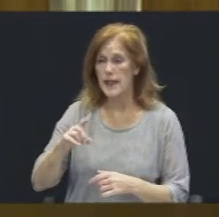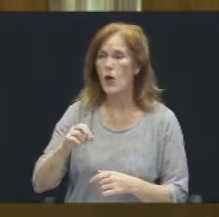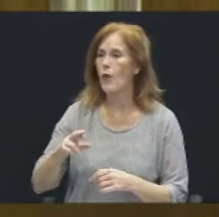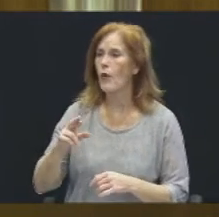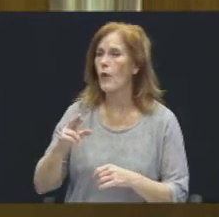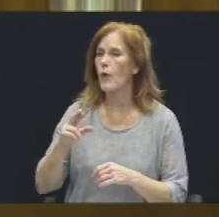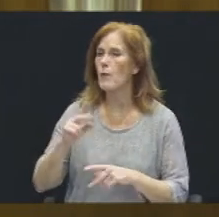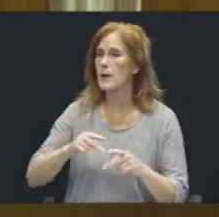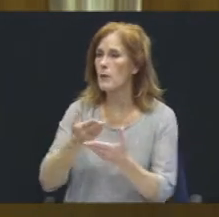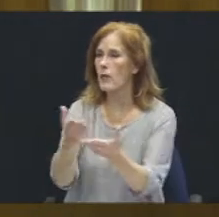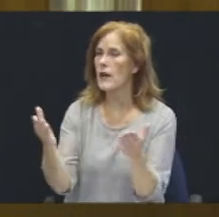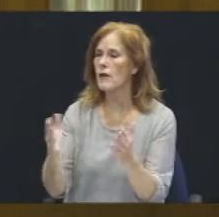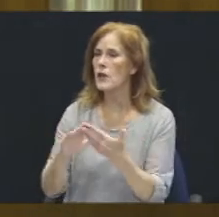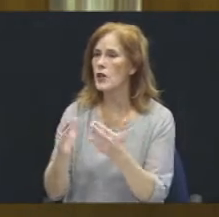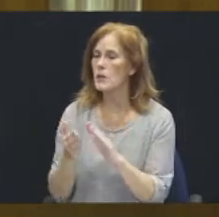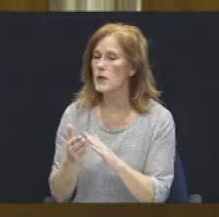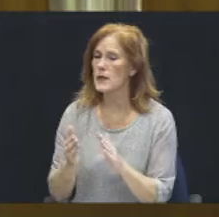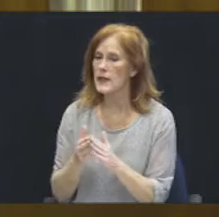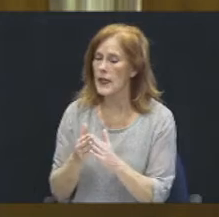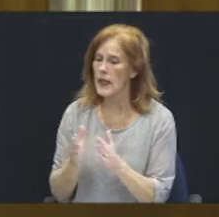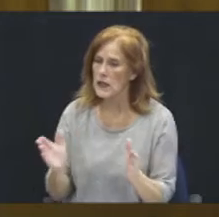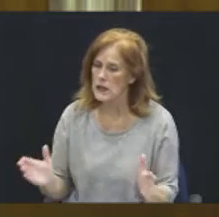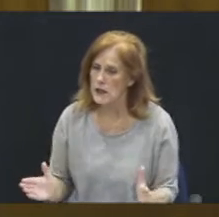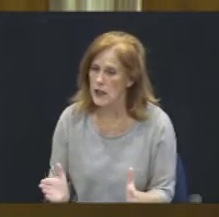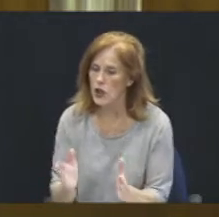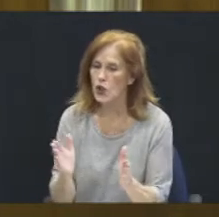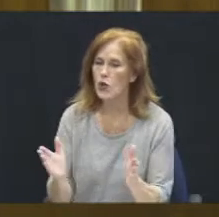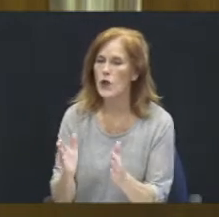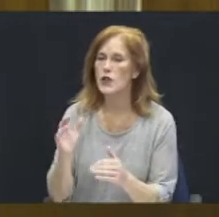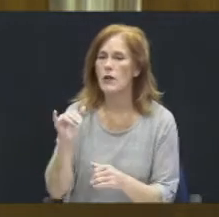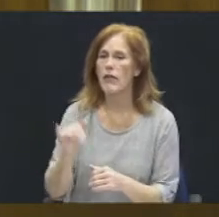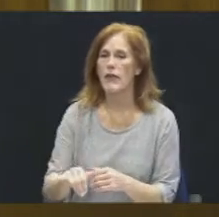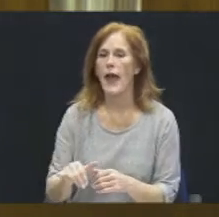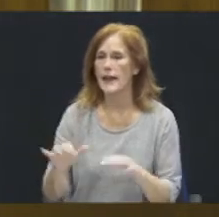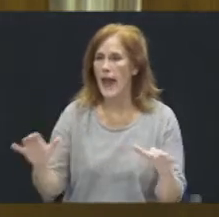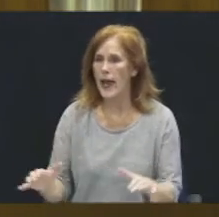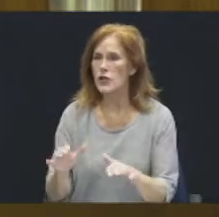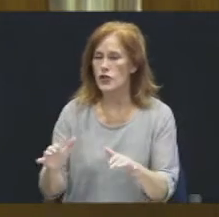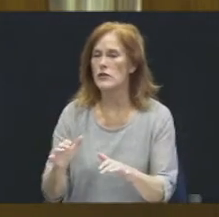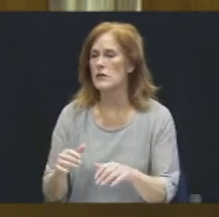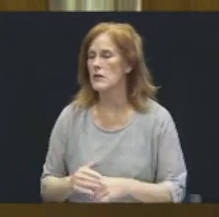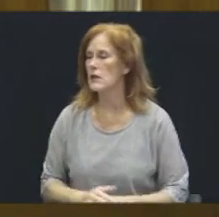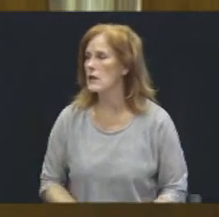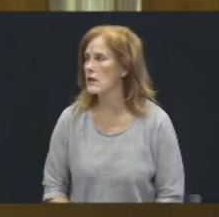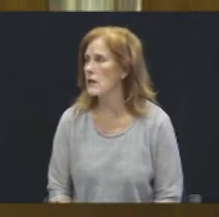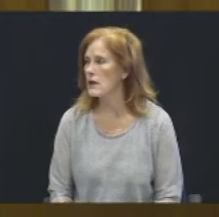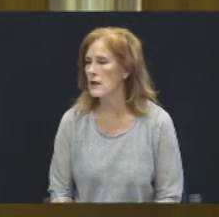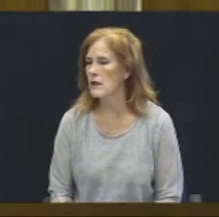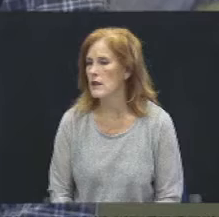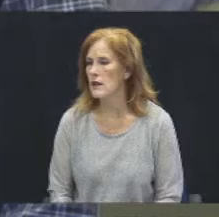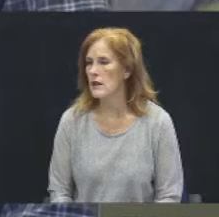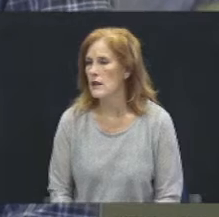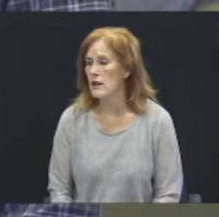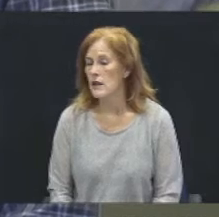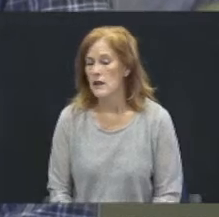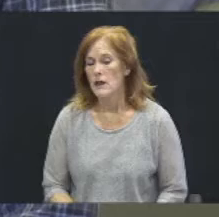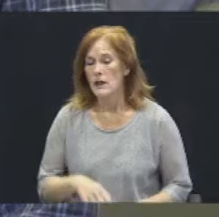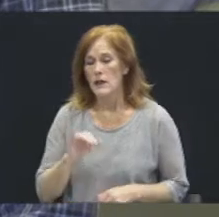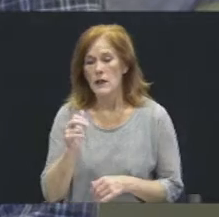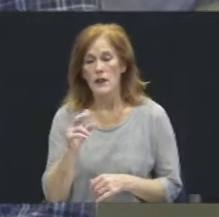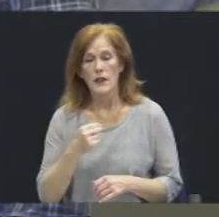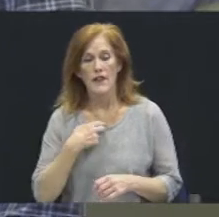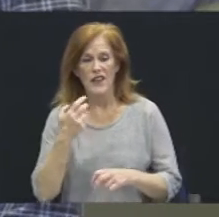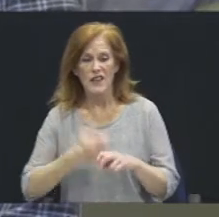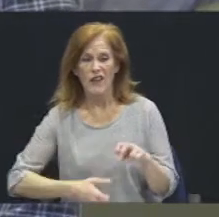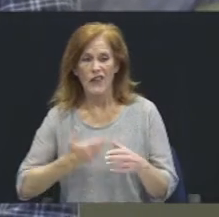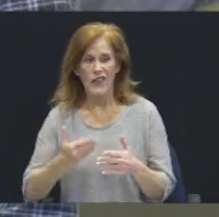create some of that action and that employment first initiatives that are just sitting there? I think the tough part about